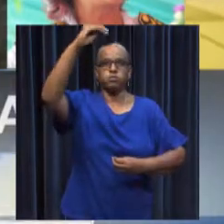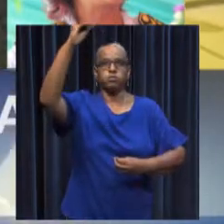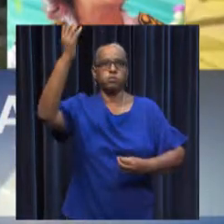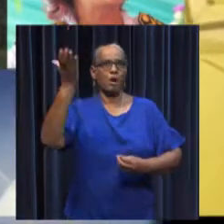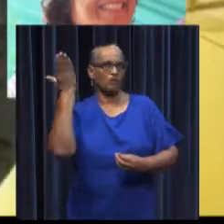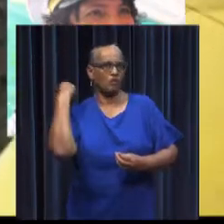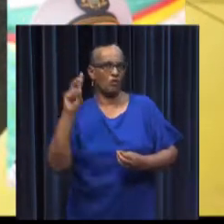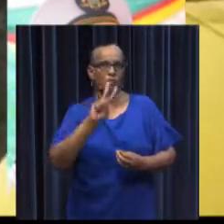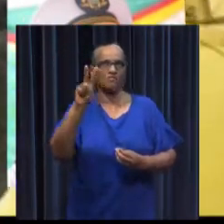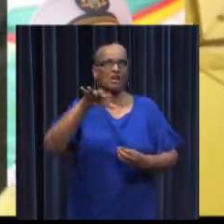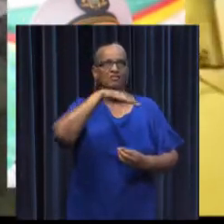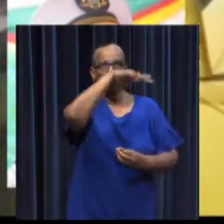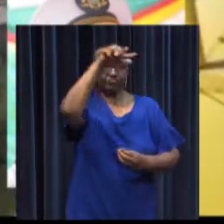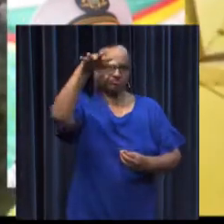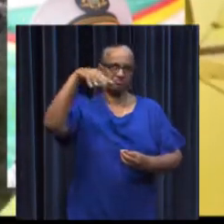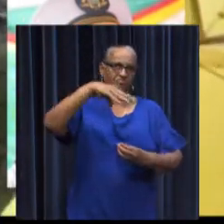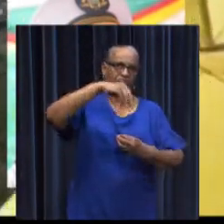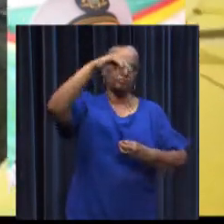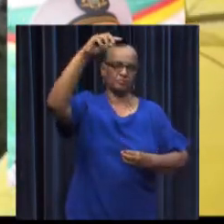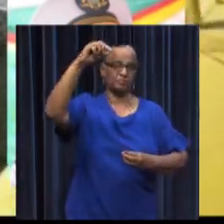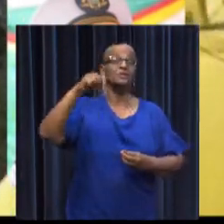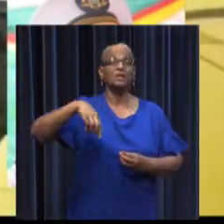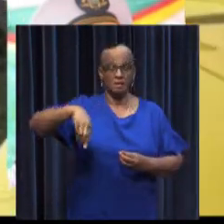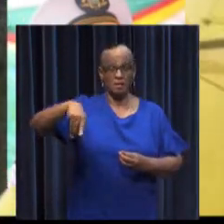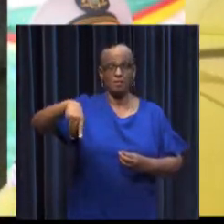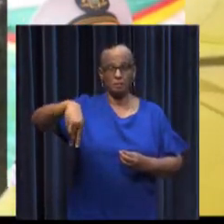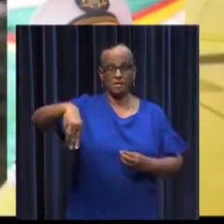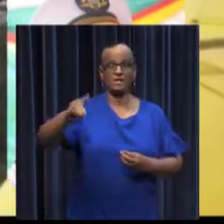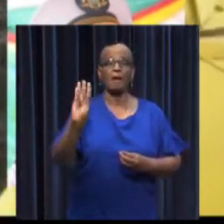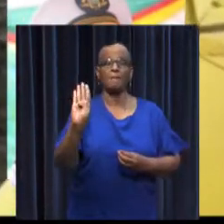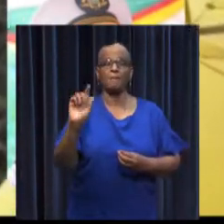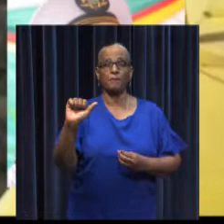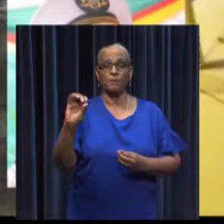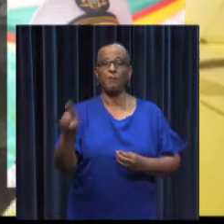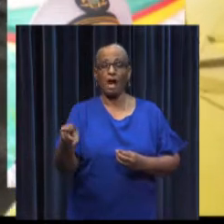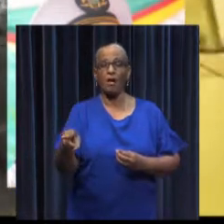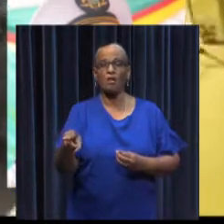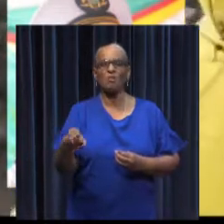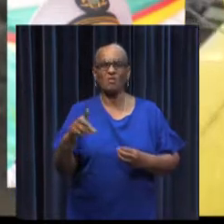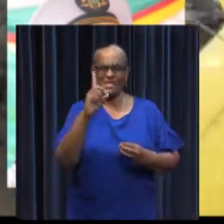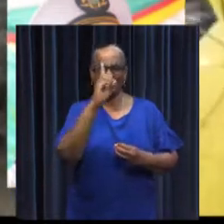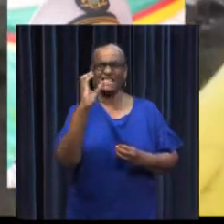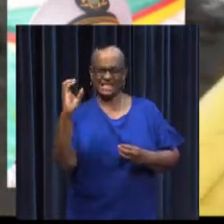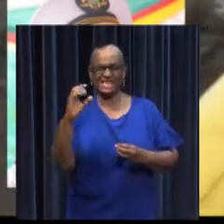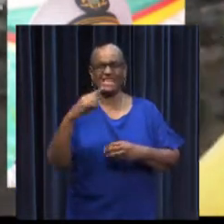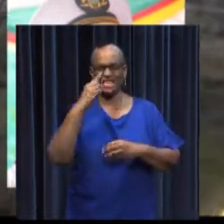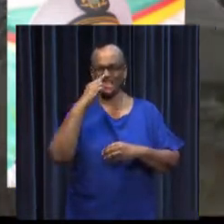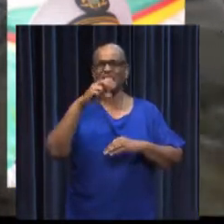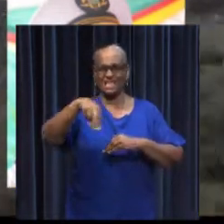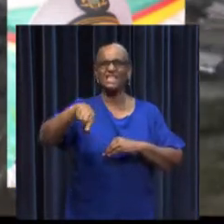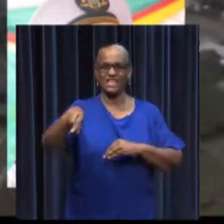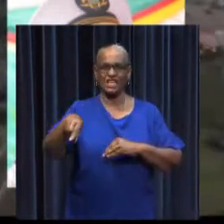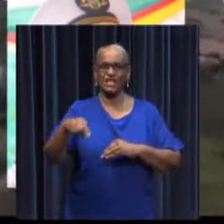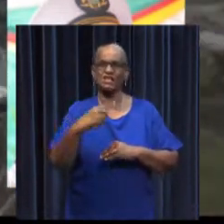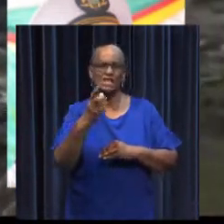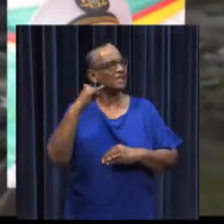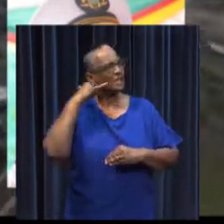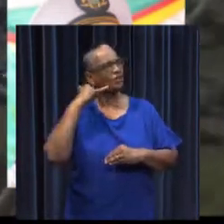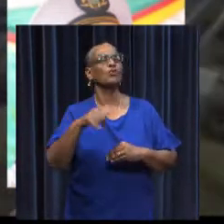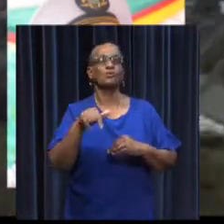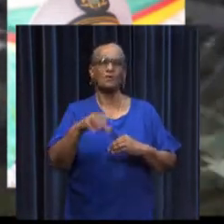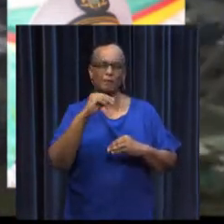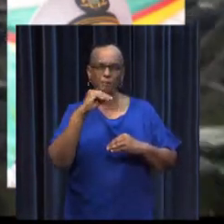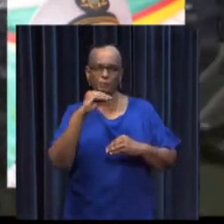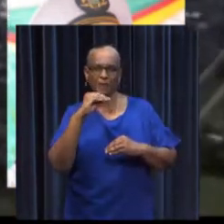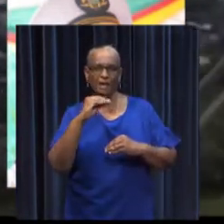occurred above Wageningen on Friday. In a telephone interview, DC of Nikeri, Nisha Kurban Babu, reported that